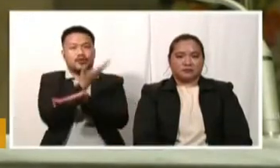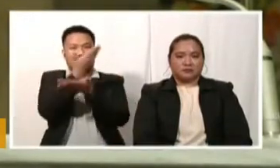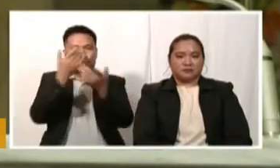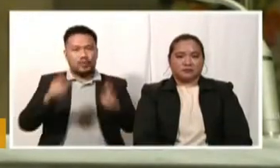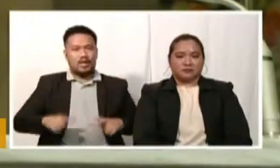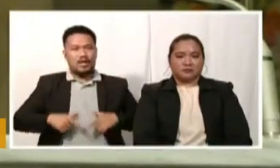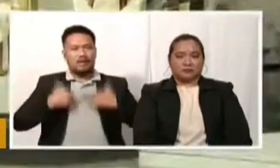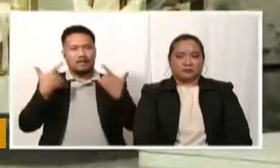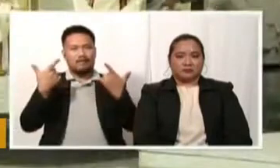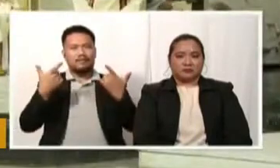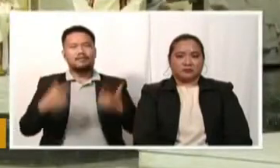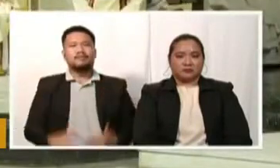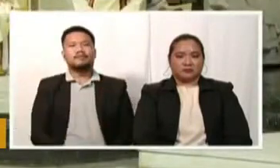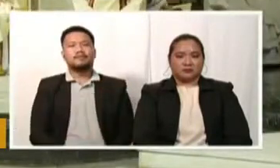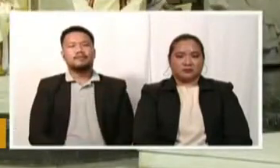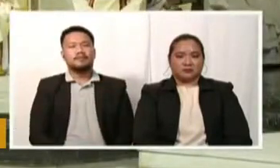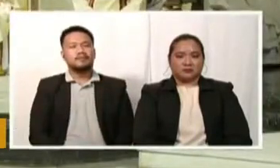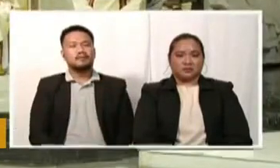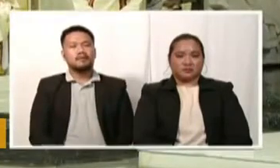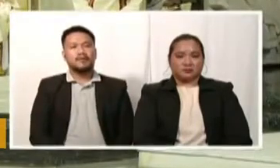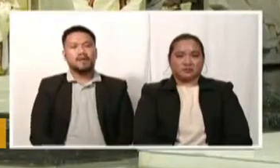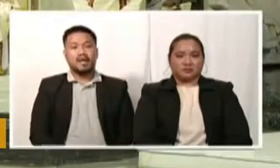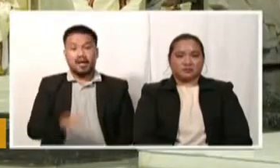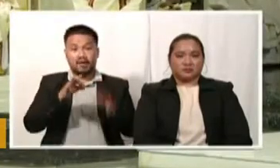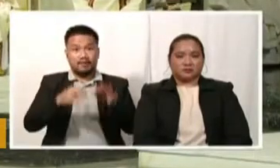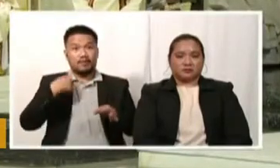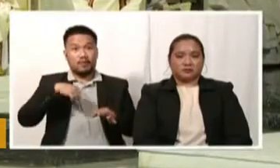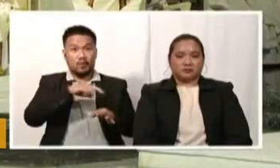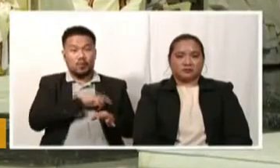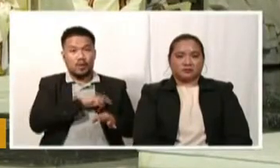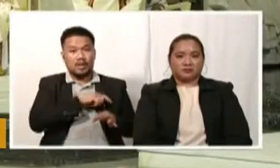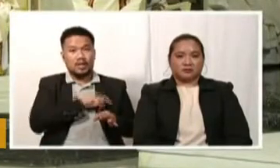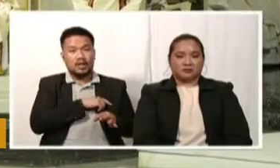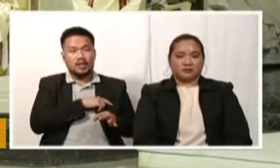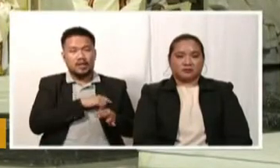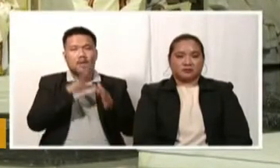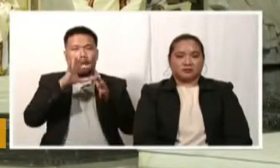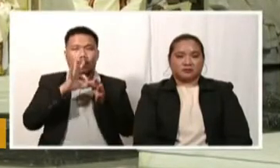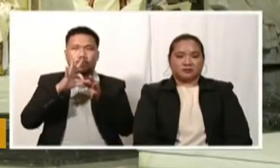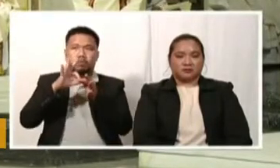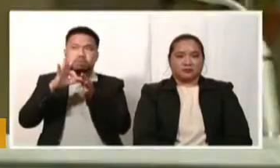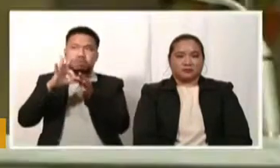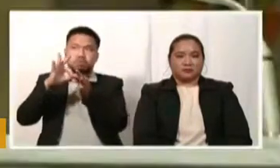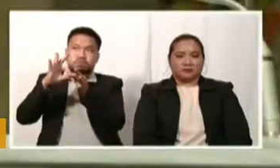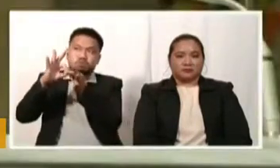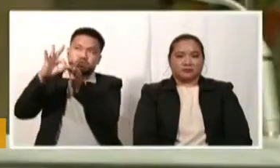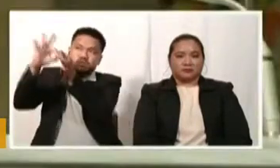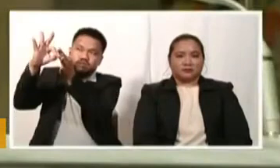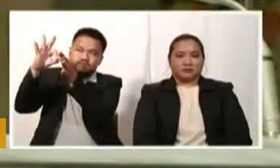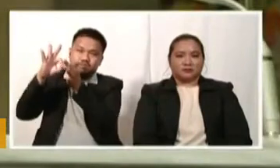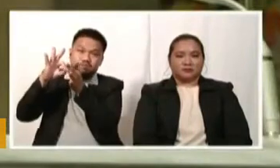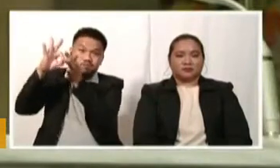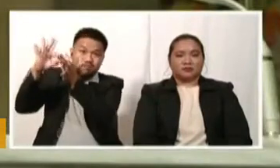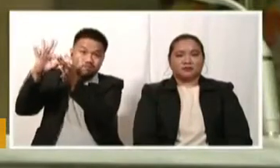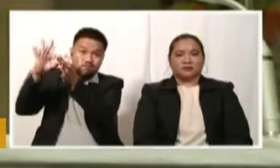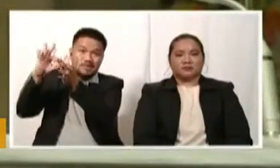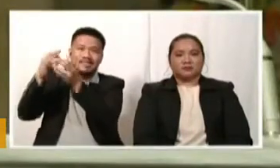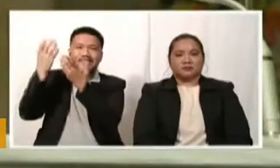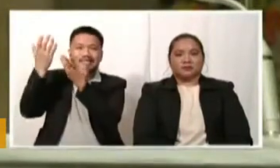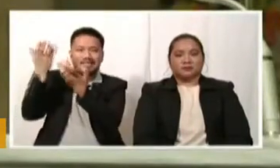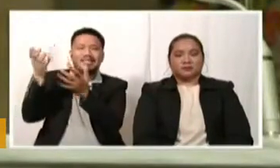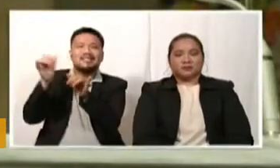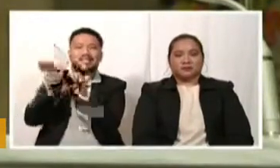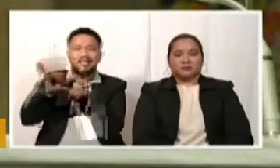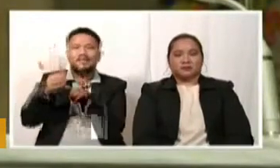of life. For if we have grown into union with him through a death like